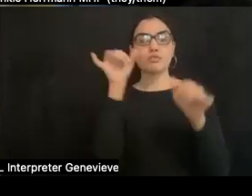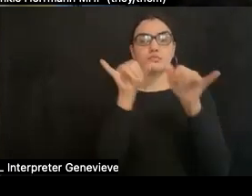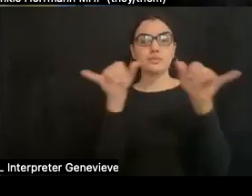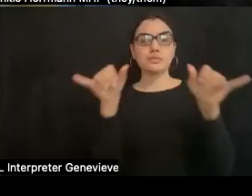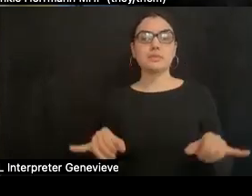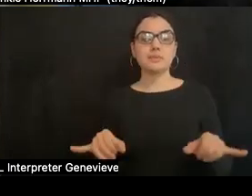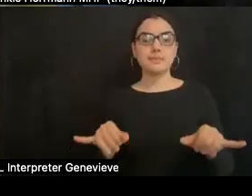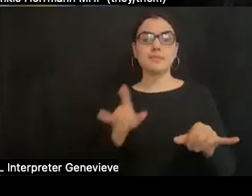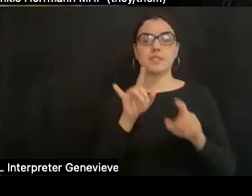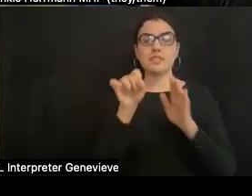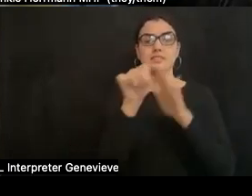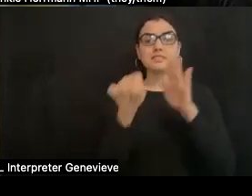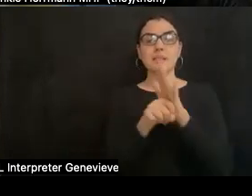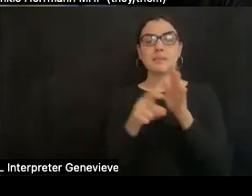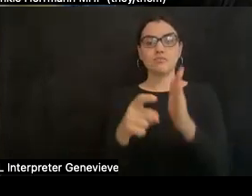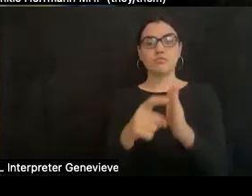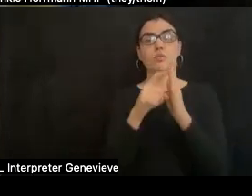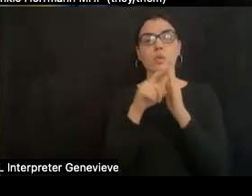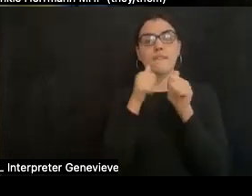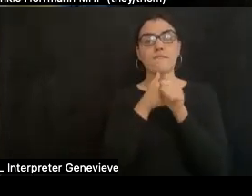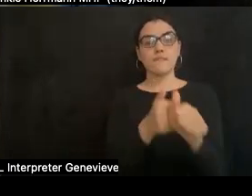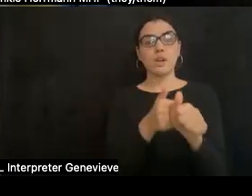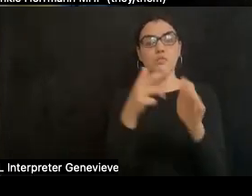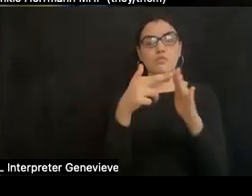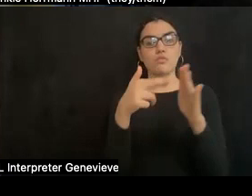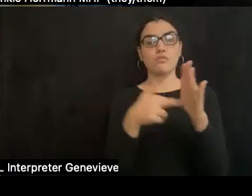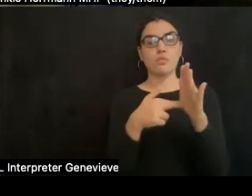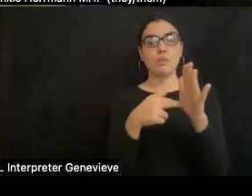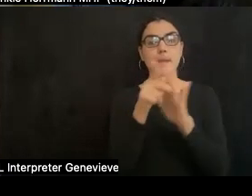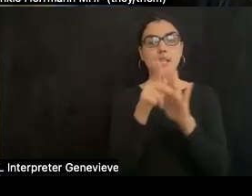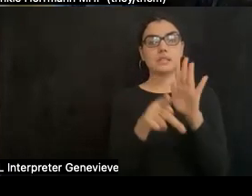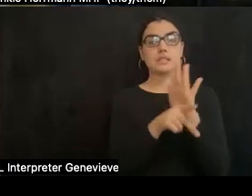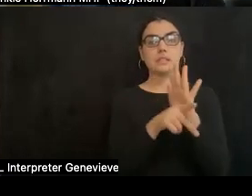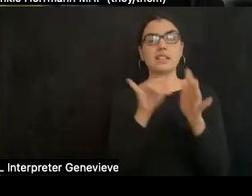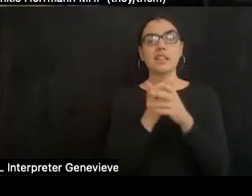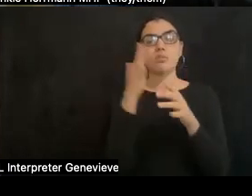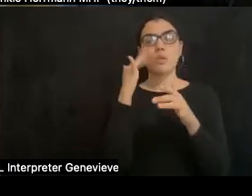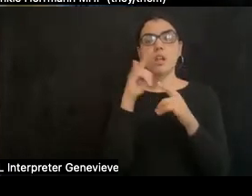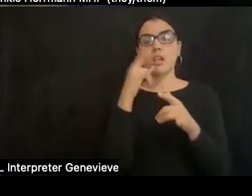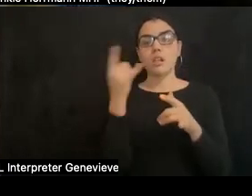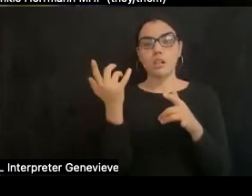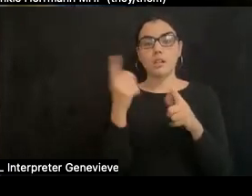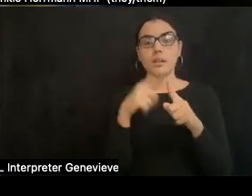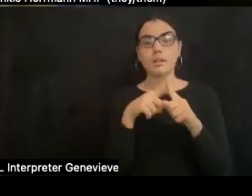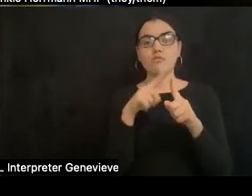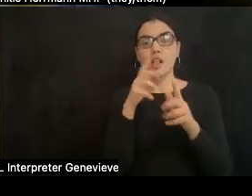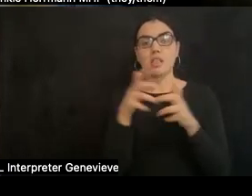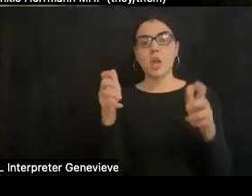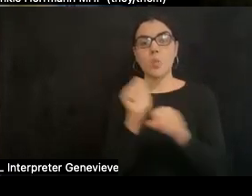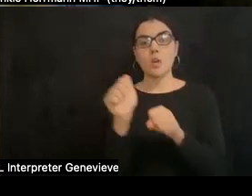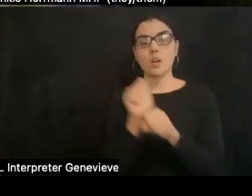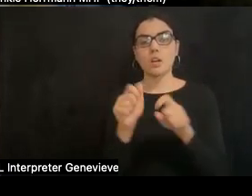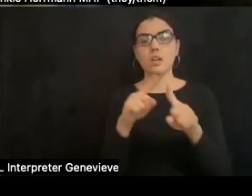state is obligated to follow certain rules and procedures, which is some of why it's so cumbersome. And OMH